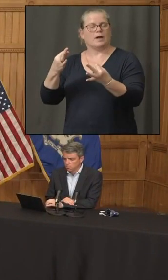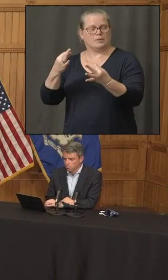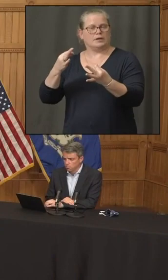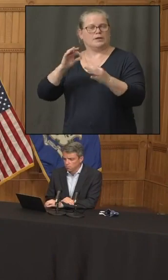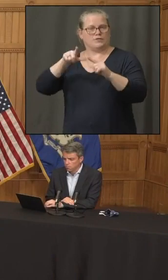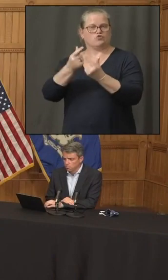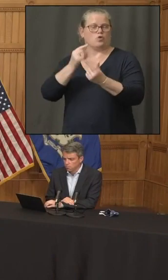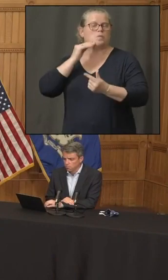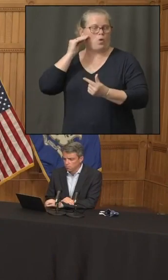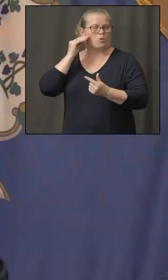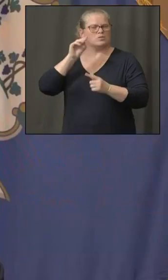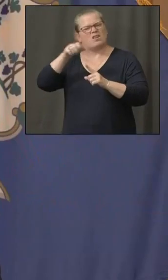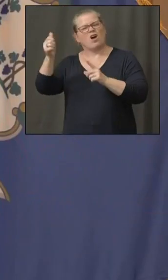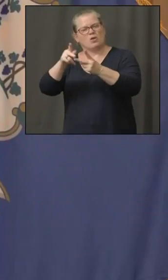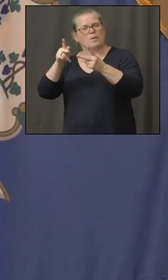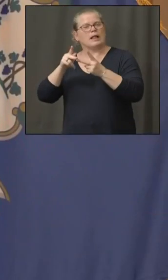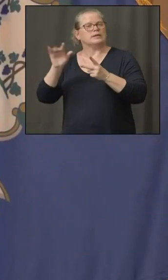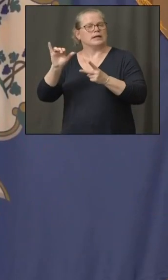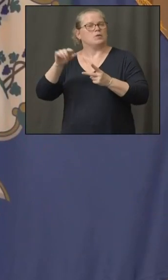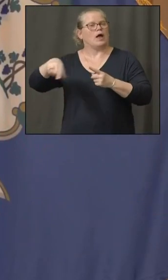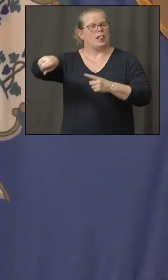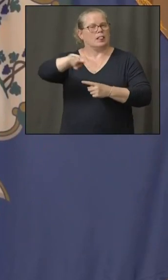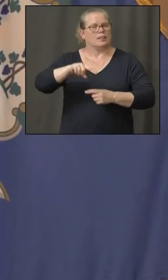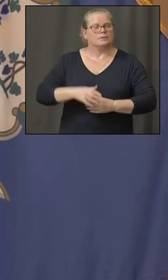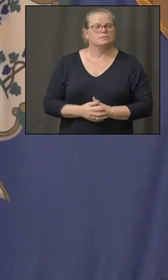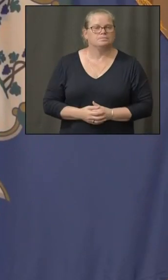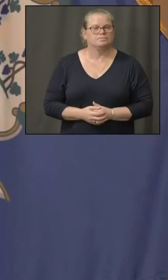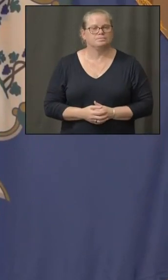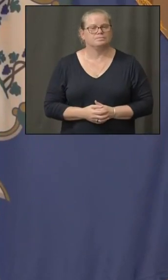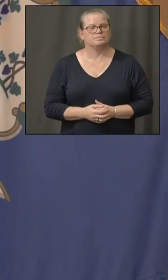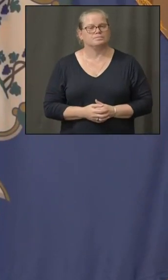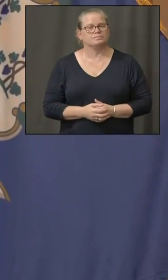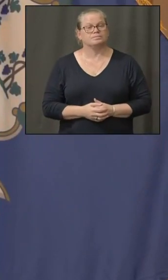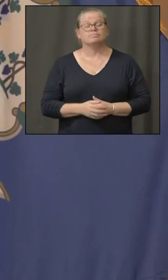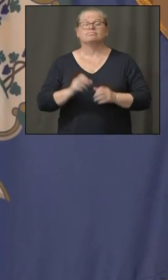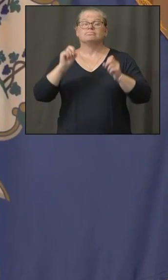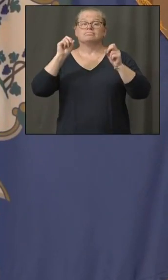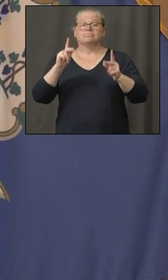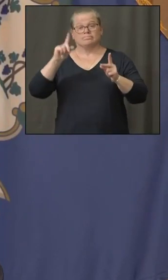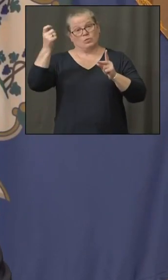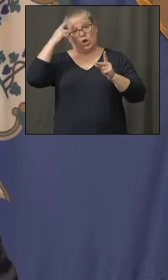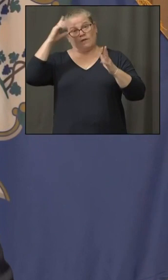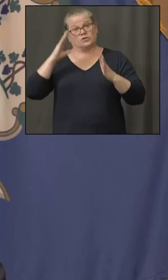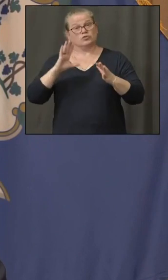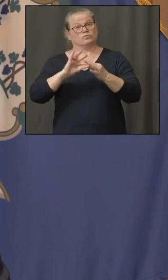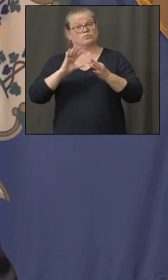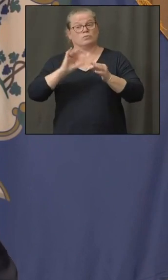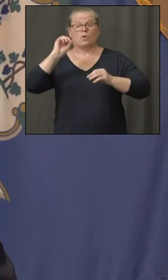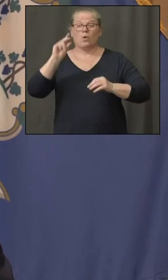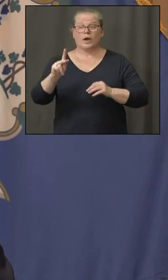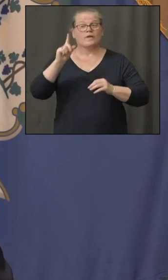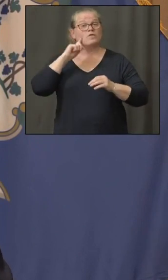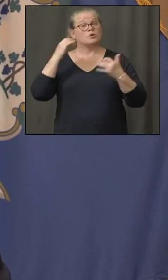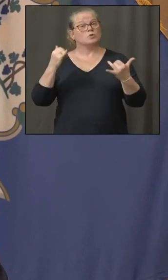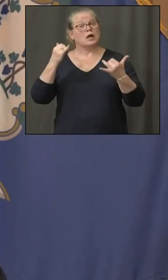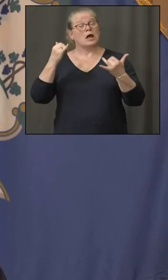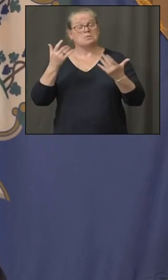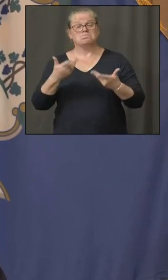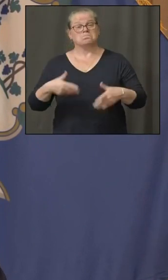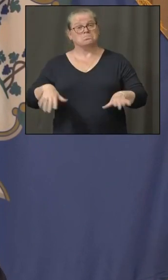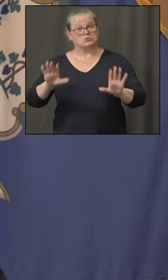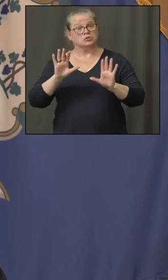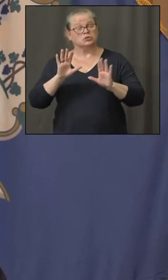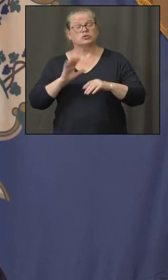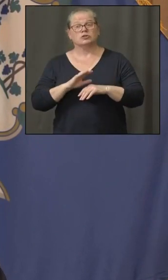All right, I think that's a wrap for today. I think we should feel good about where we are as a state when it